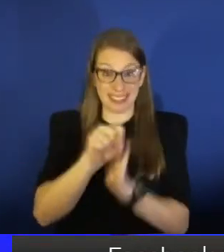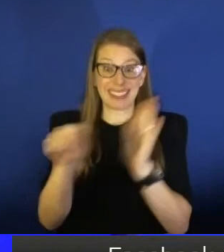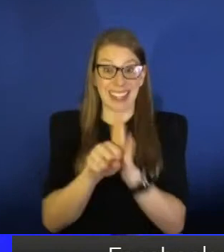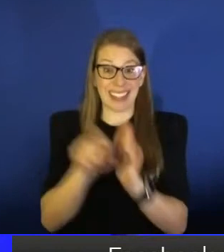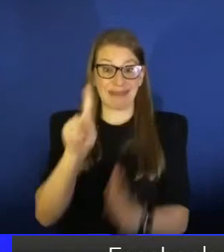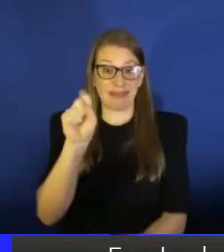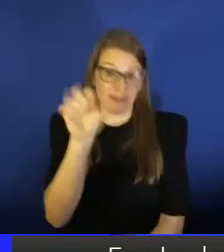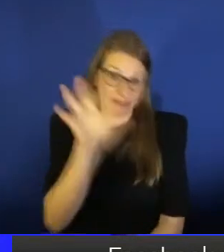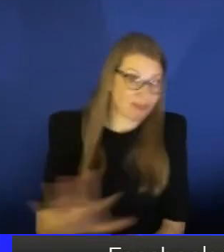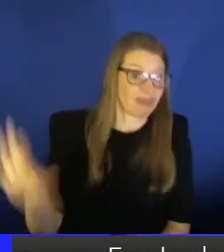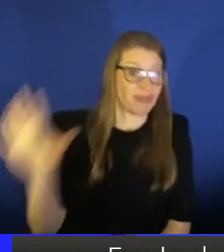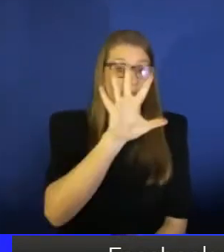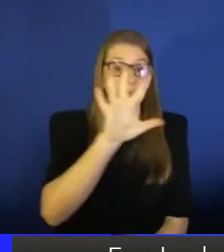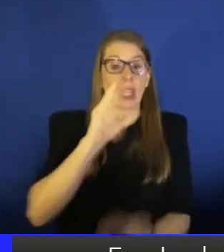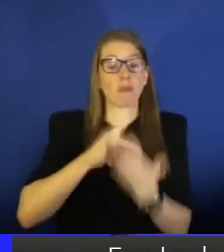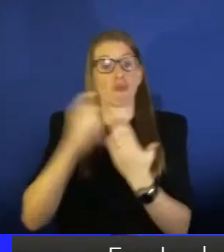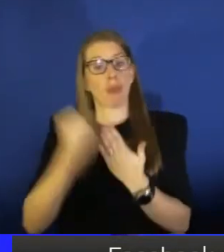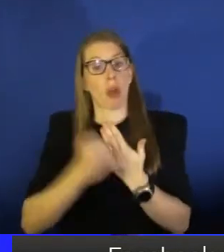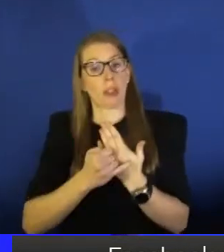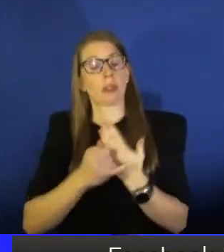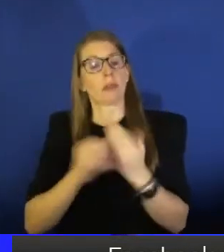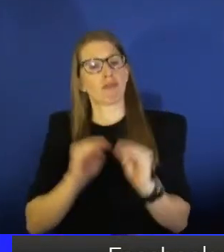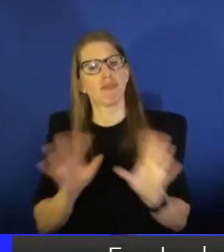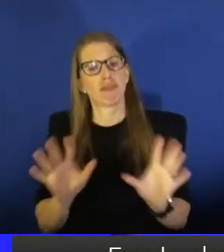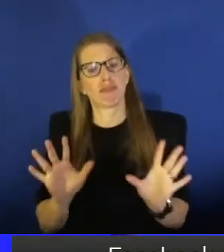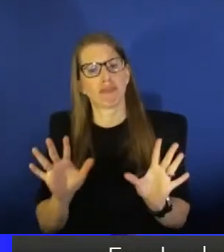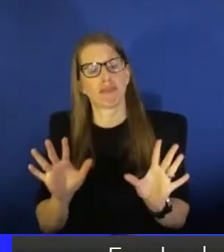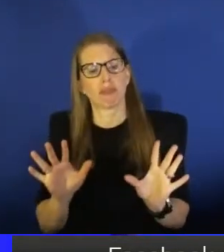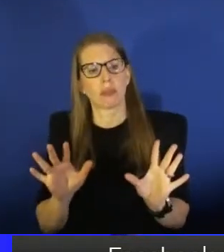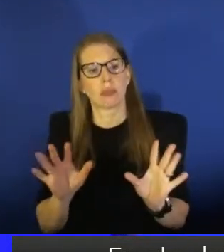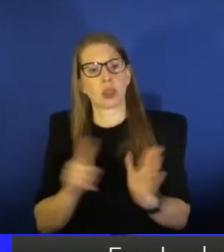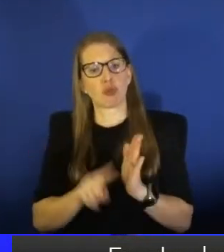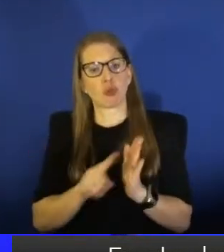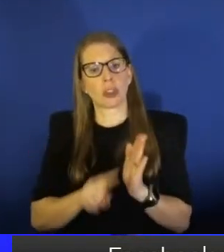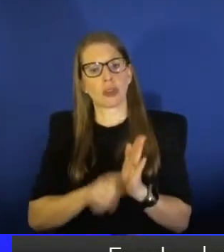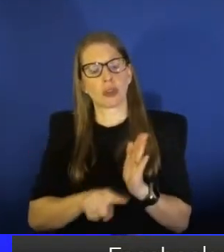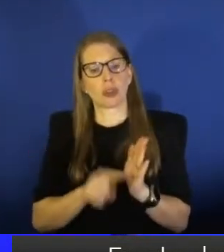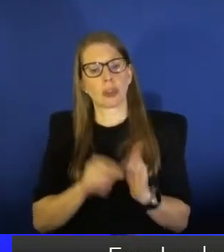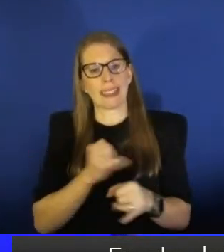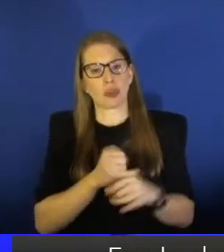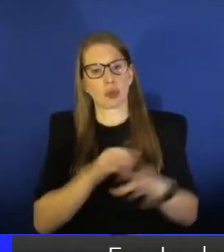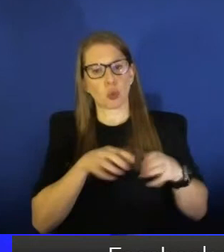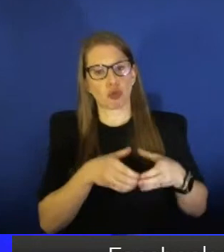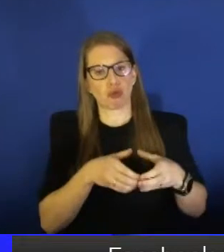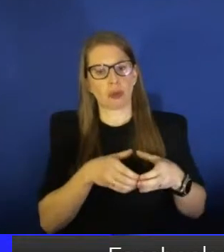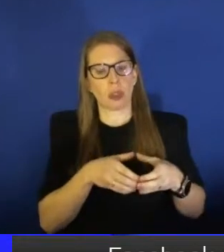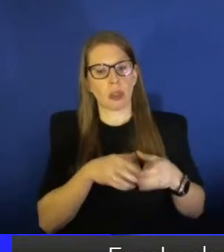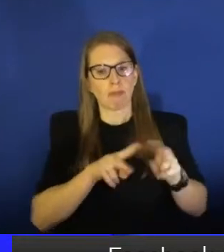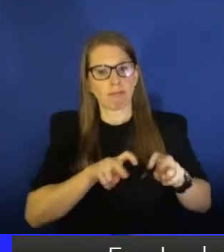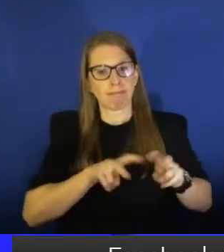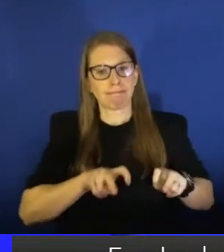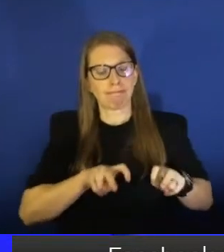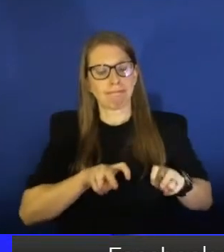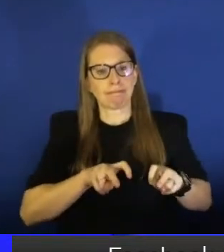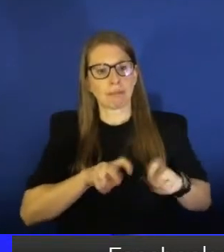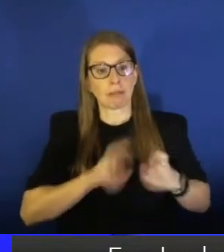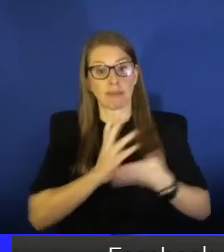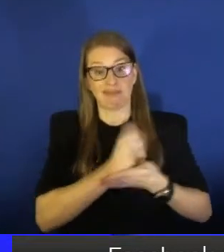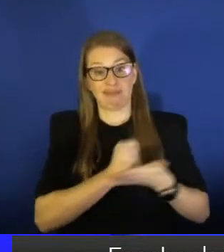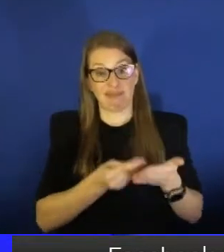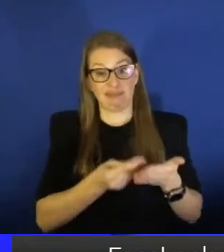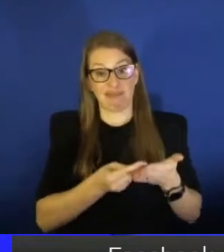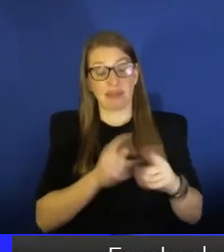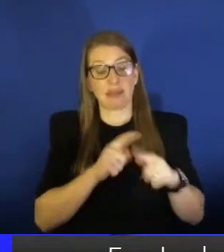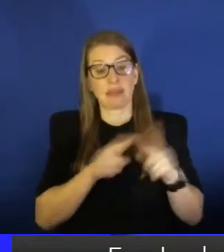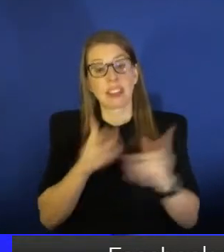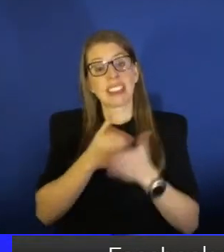projects, obviously, as a research institution, we look at, might be total dollars. But some of that I